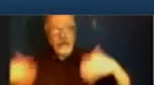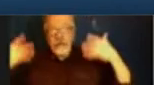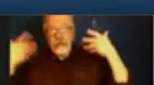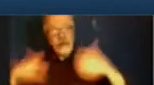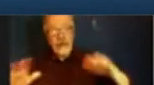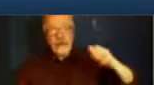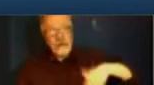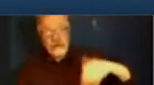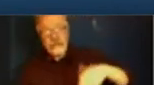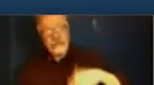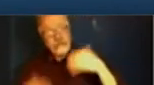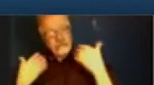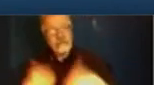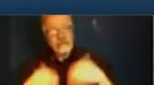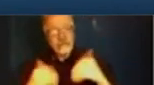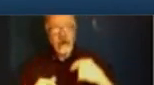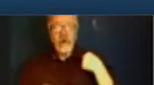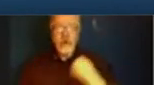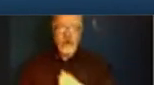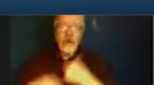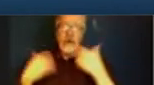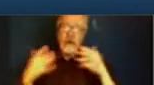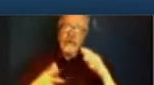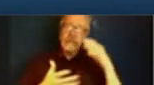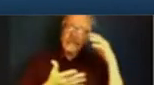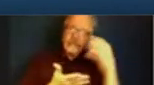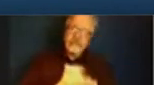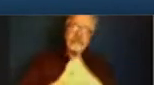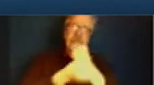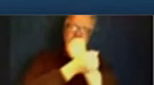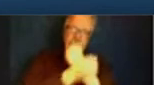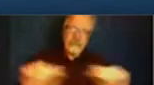we have an opportunity to save a lot of lives in the next several